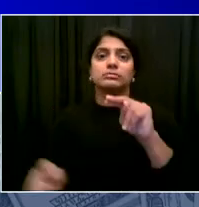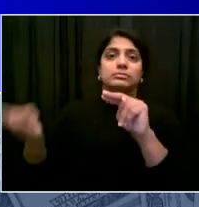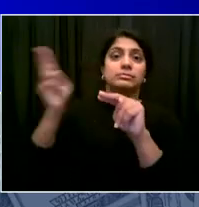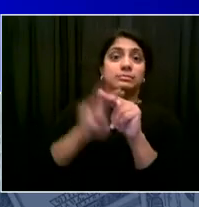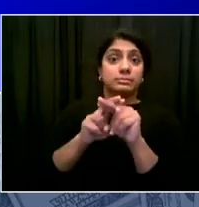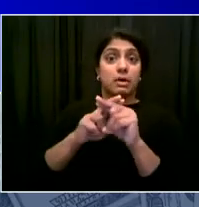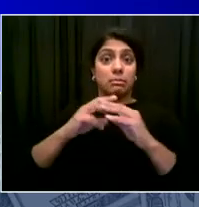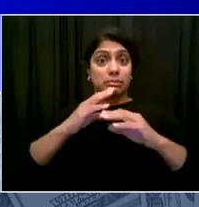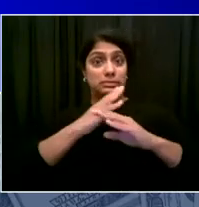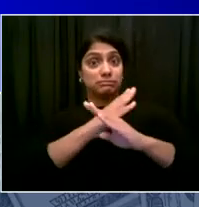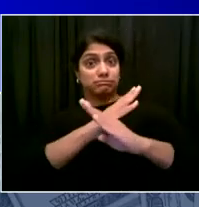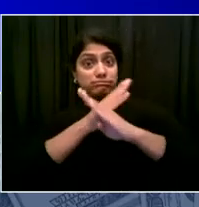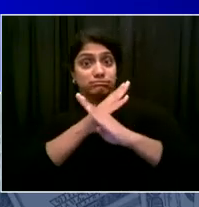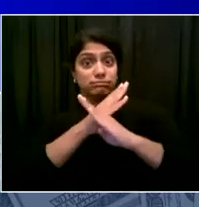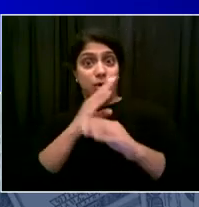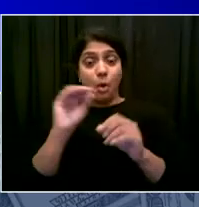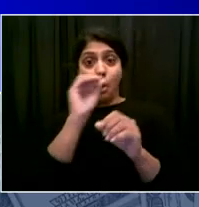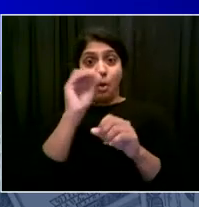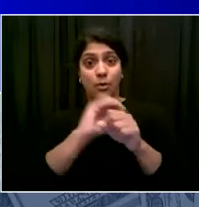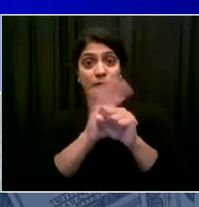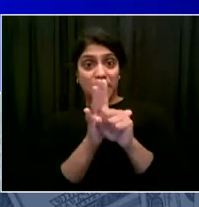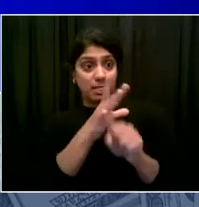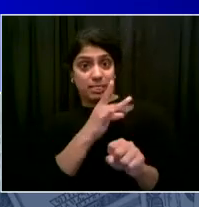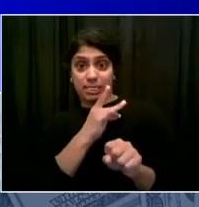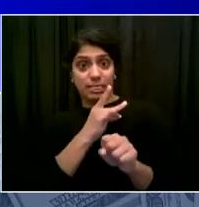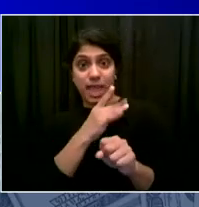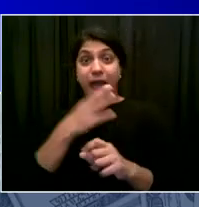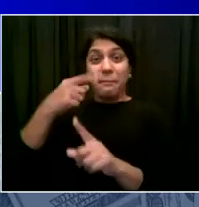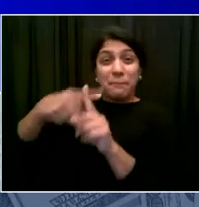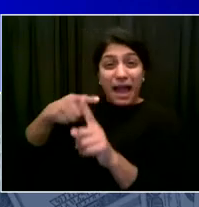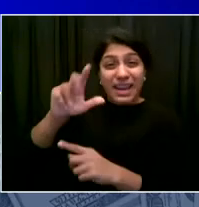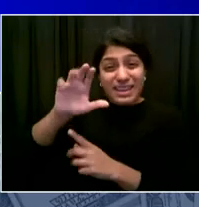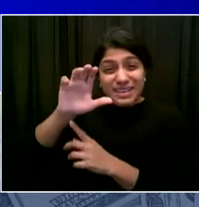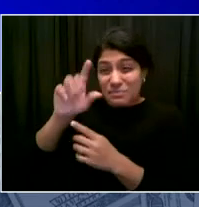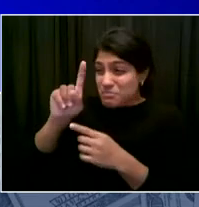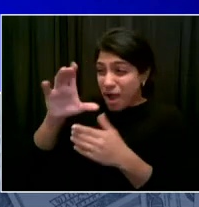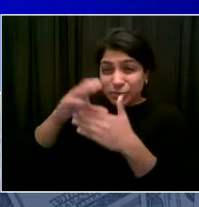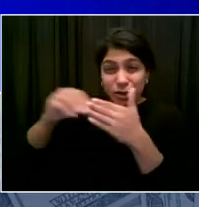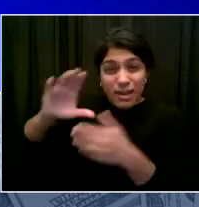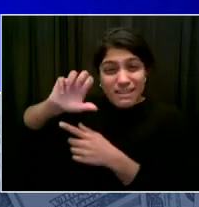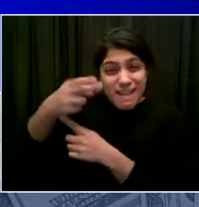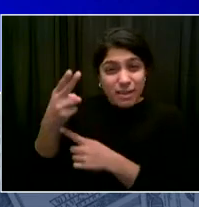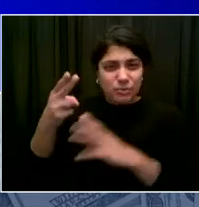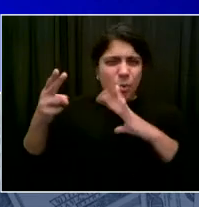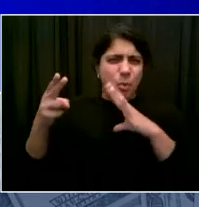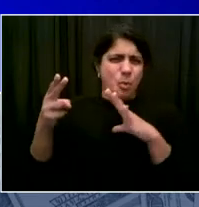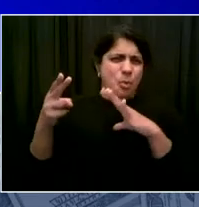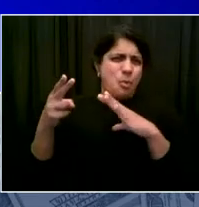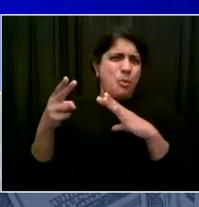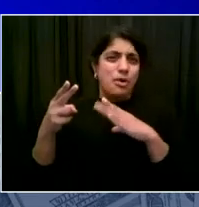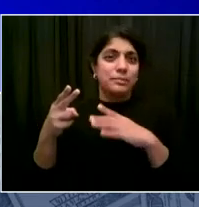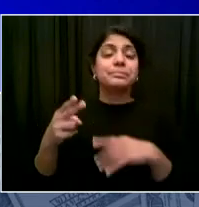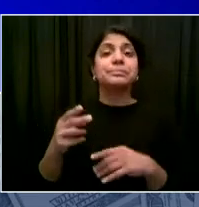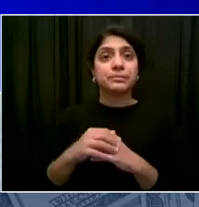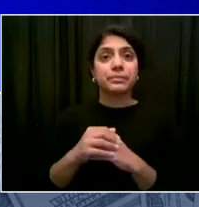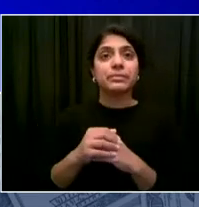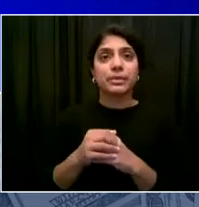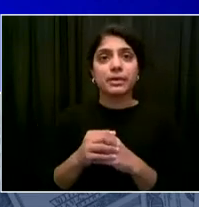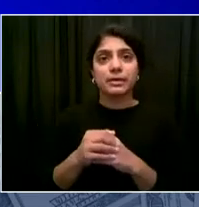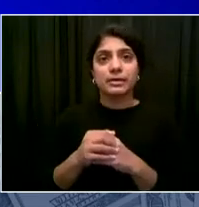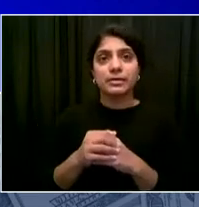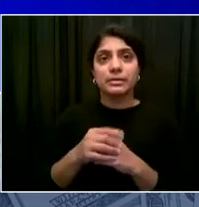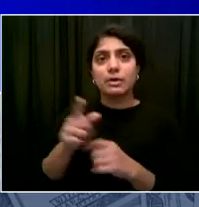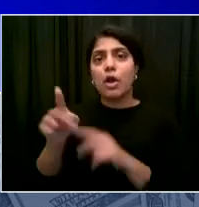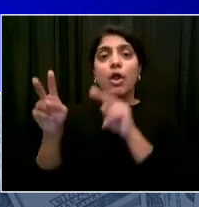of the city-run sites that provide vaccination, or you can go to our partner Somos clinics and practices as